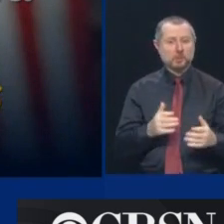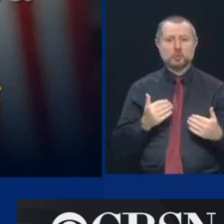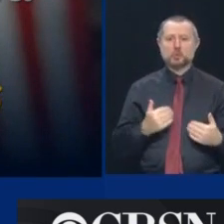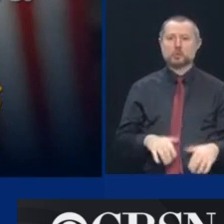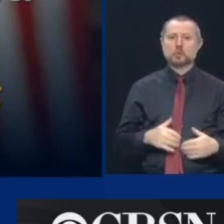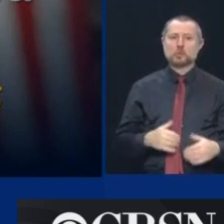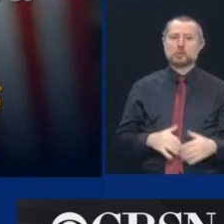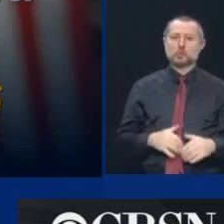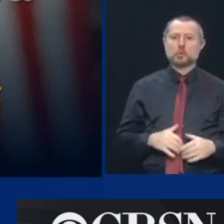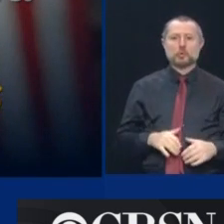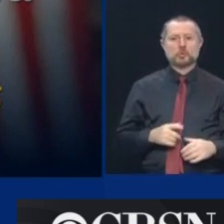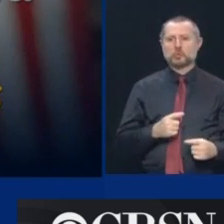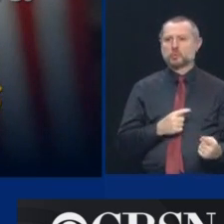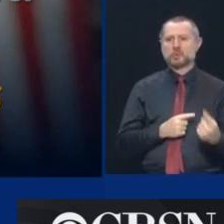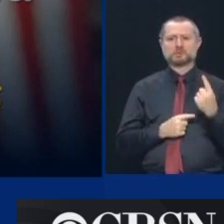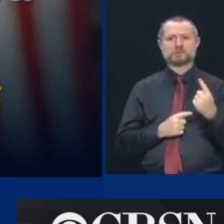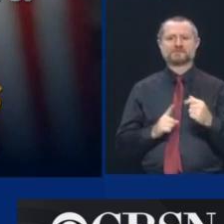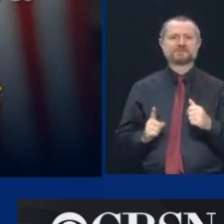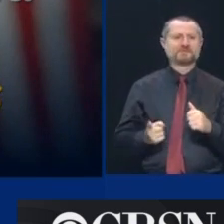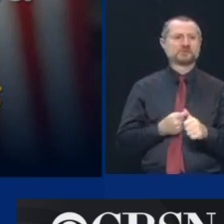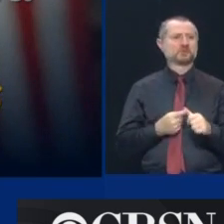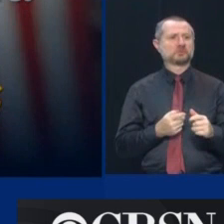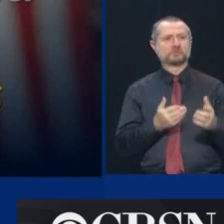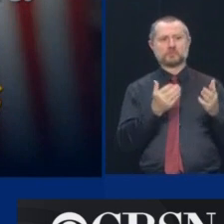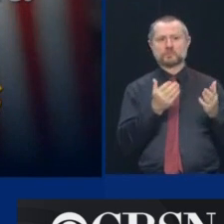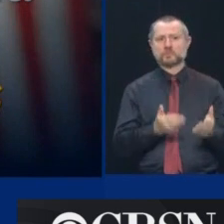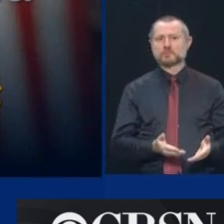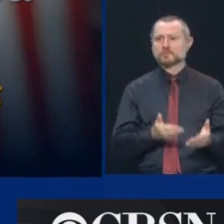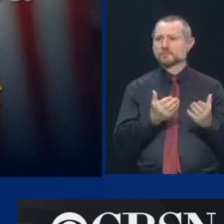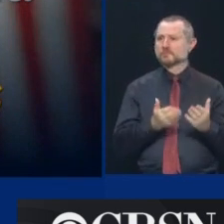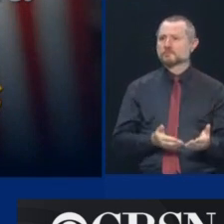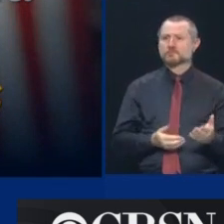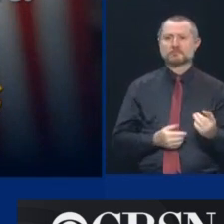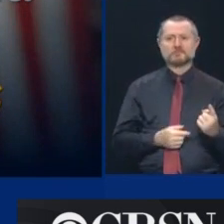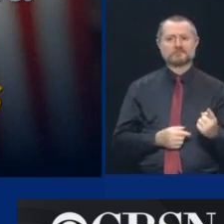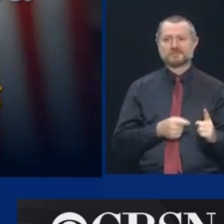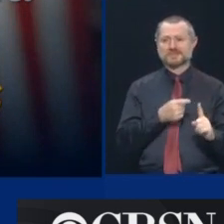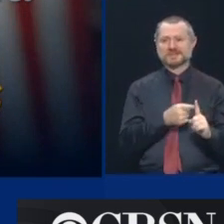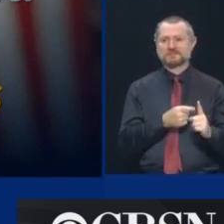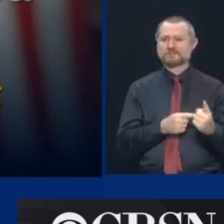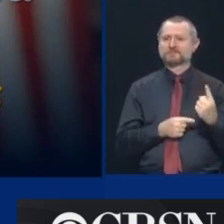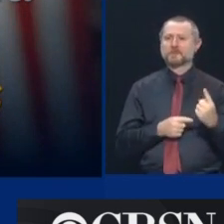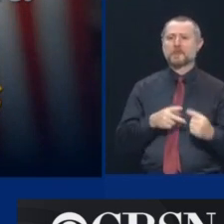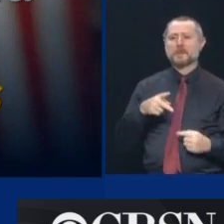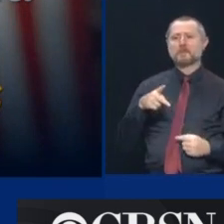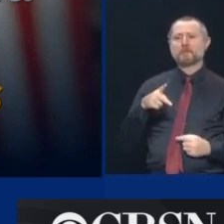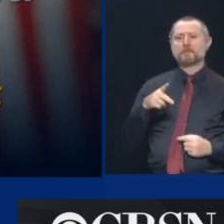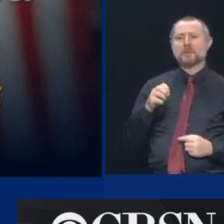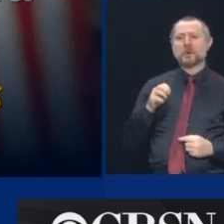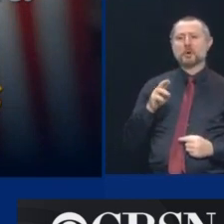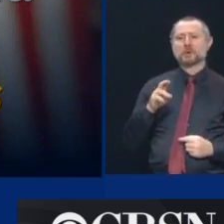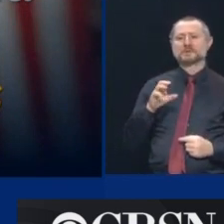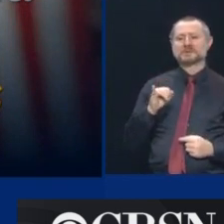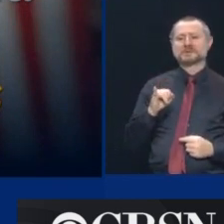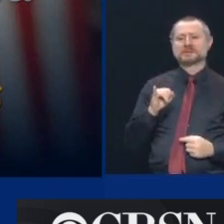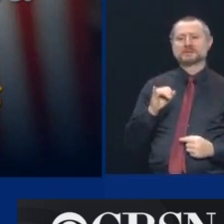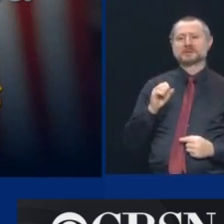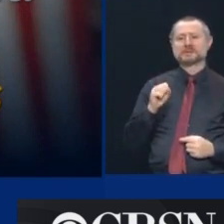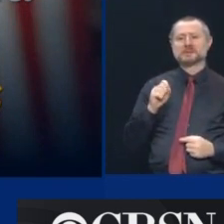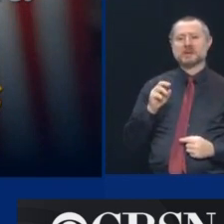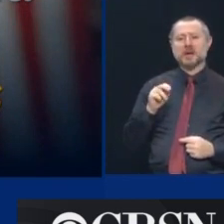forward. David Dinkins, Percy Sutton, Basil Patterson,